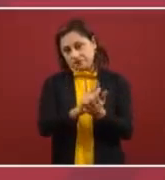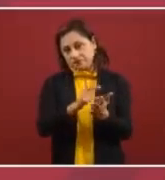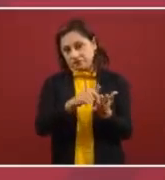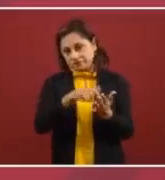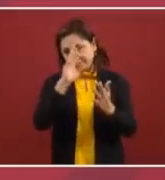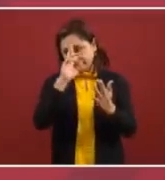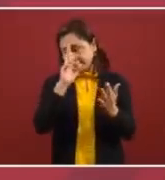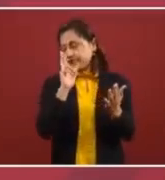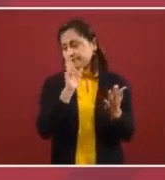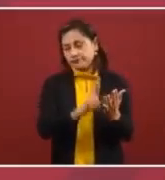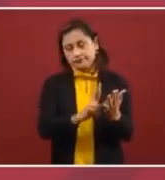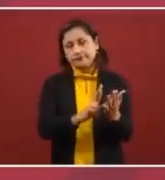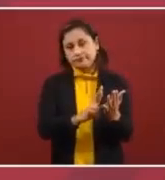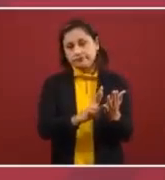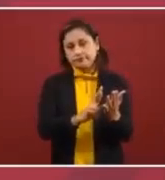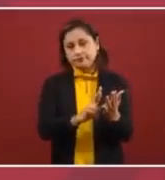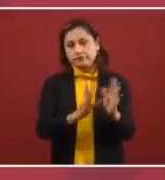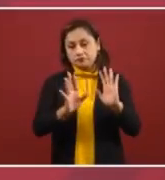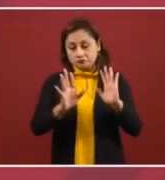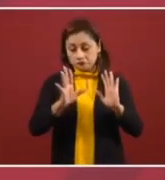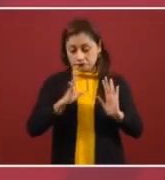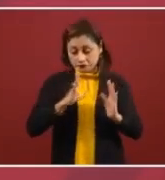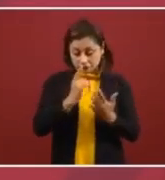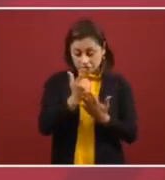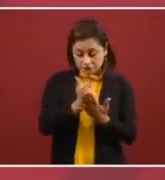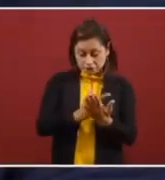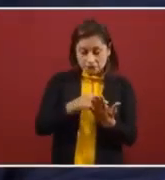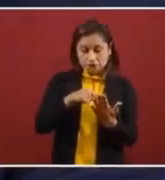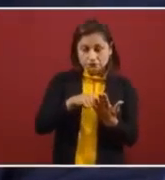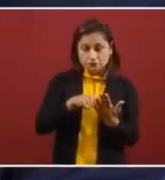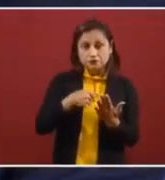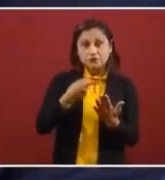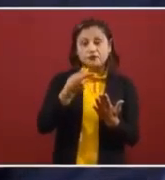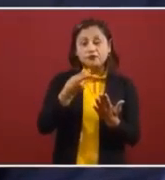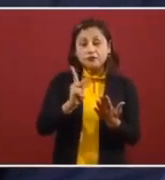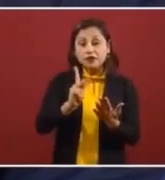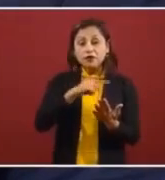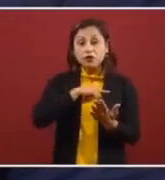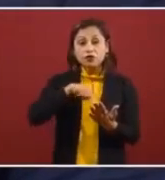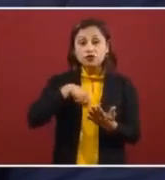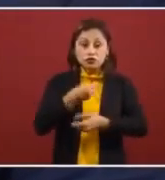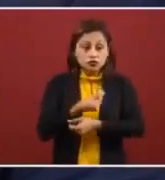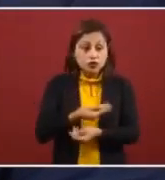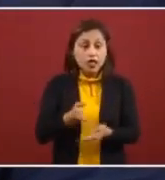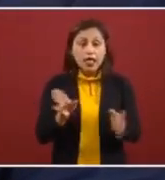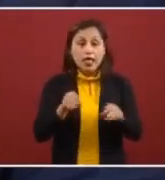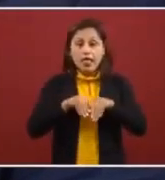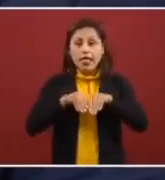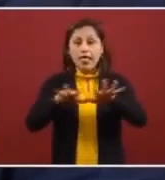legality. So we have the information, but we can't let you know